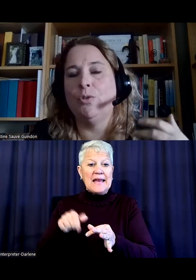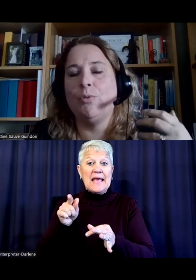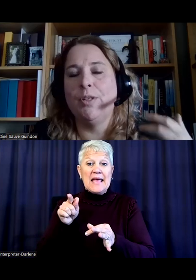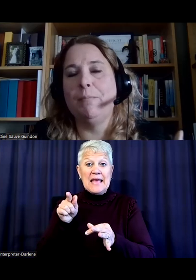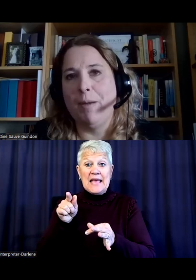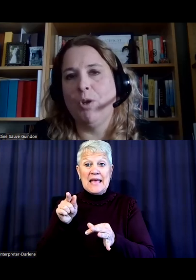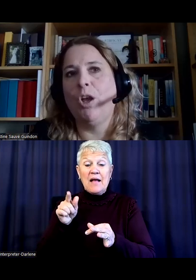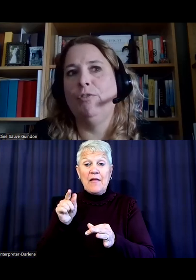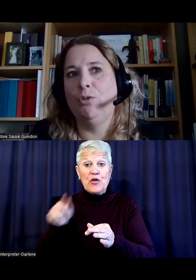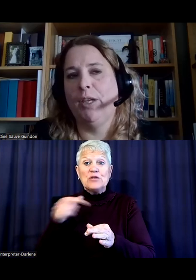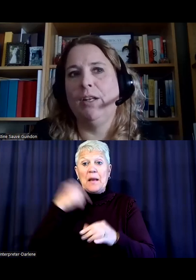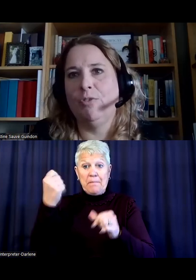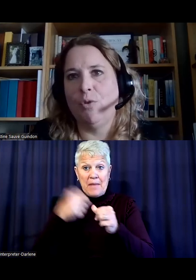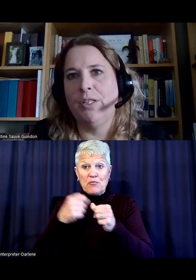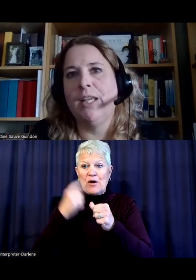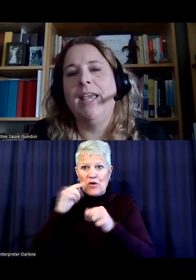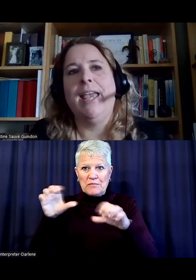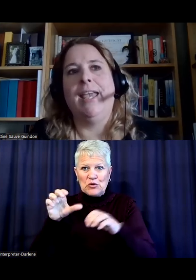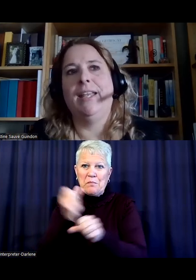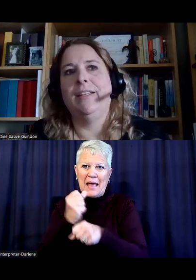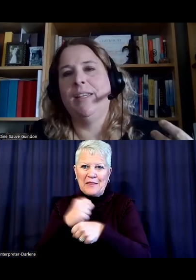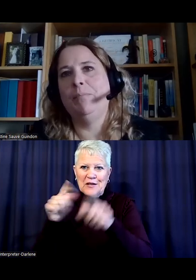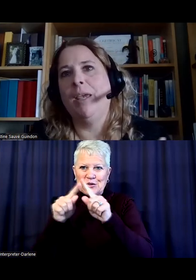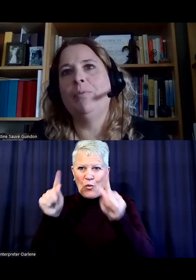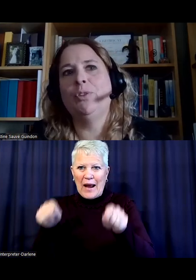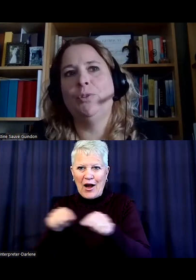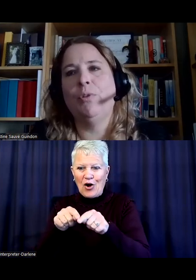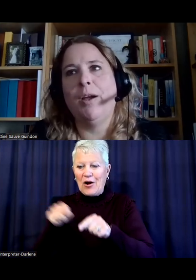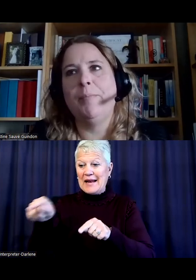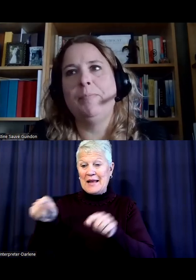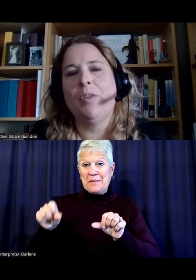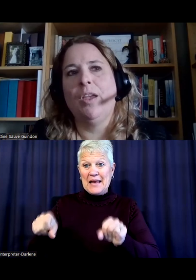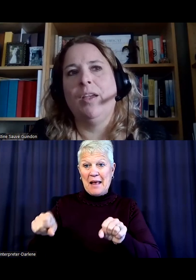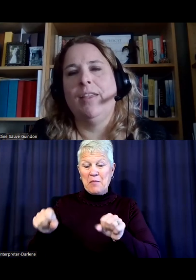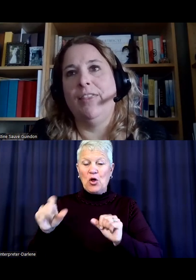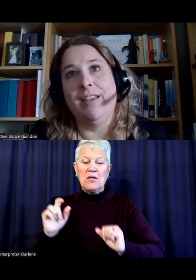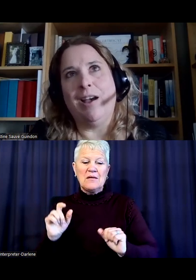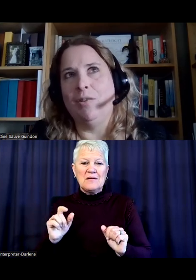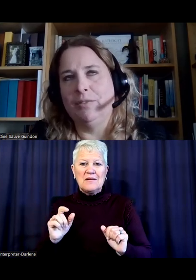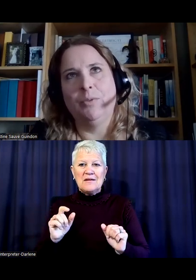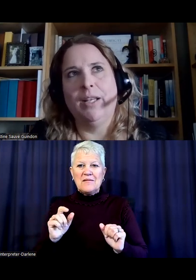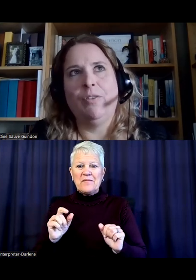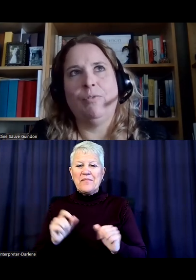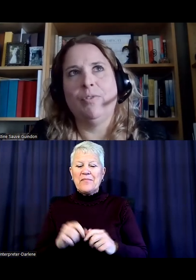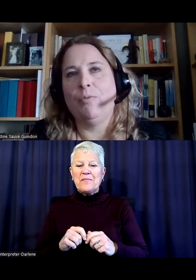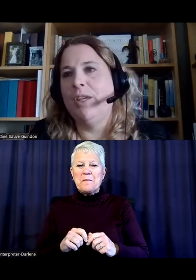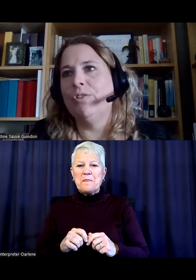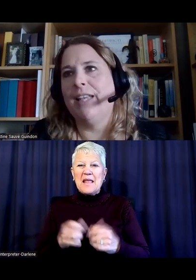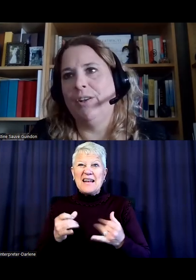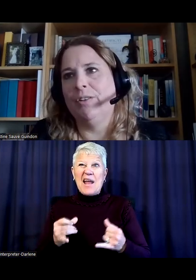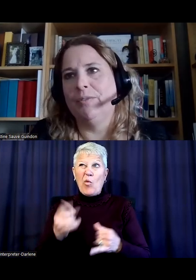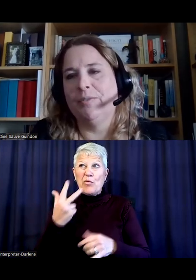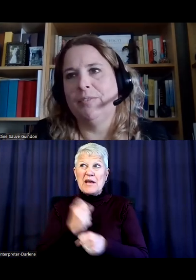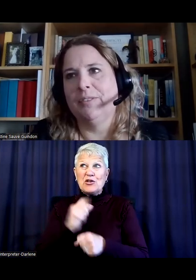So there is a memory of doing it, of course, and him be able to now, what,